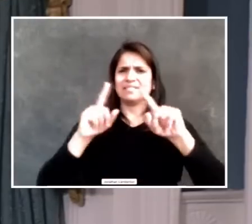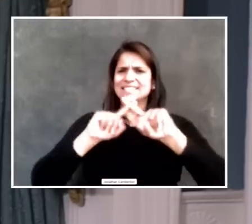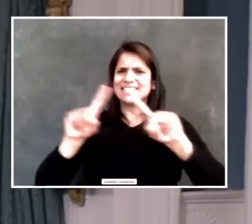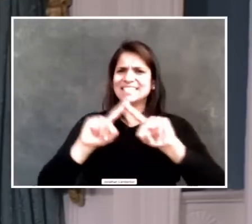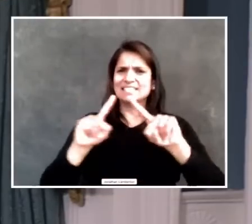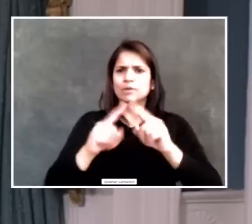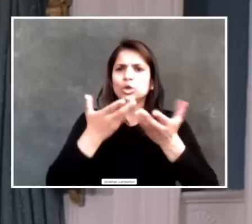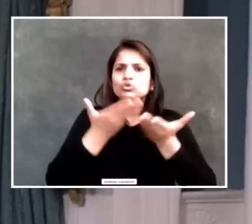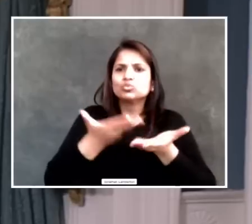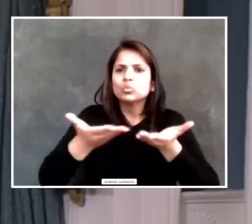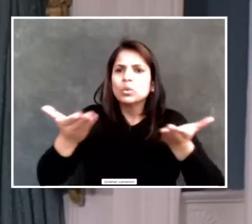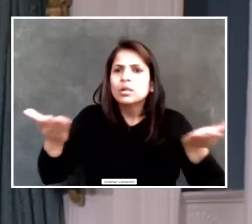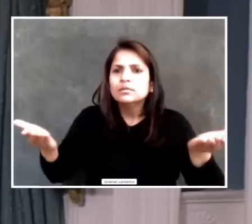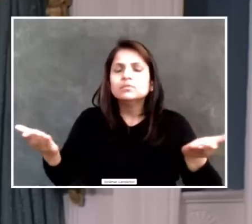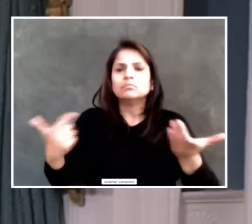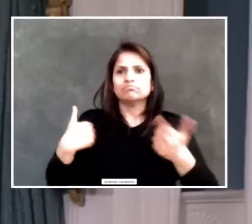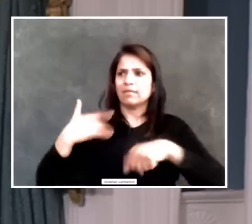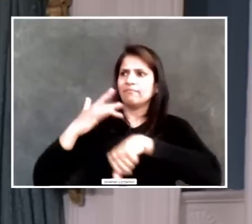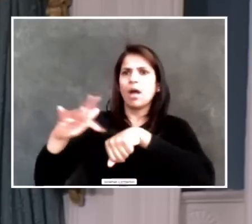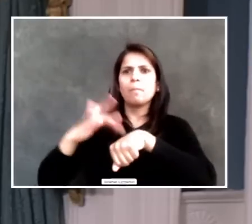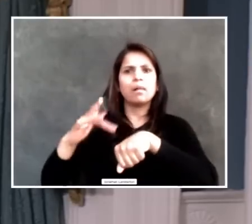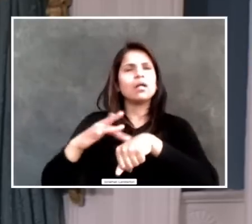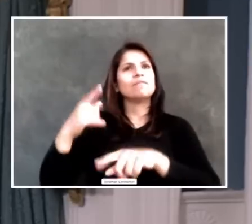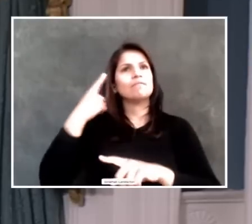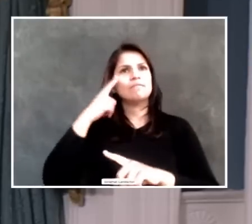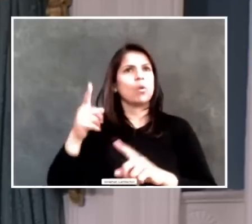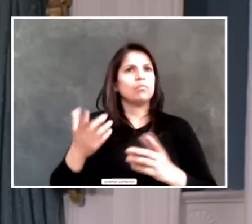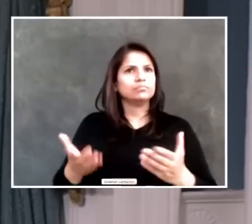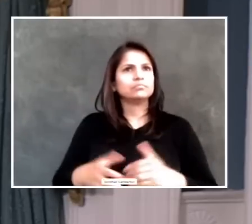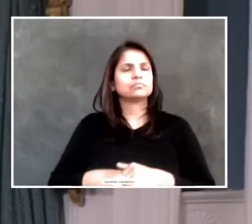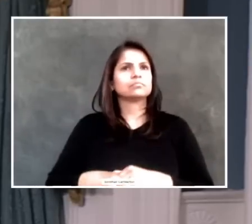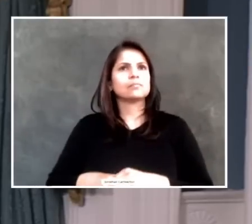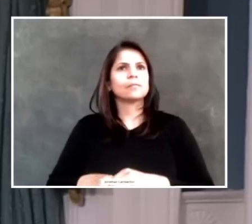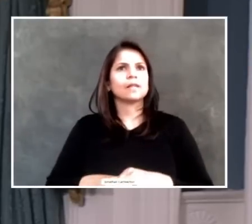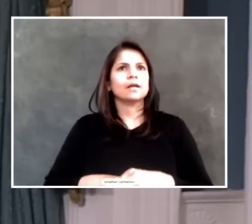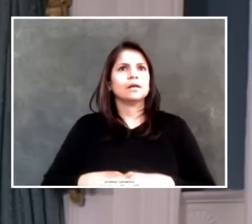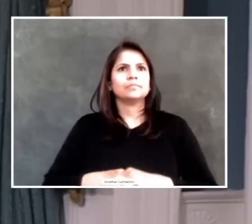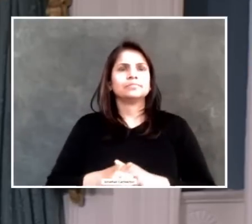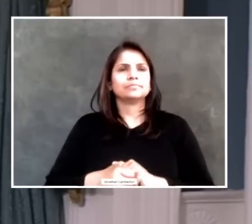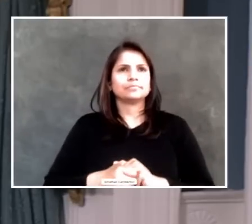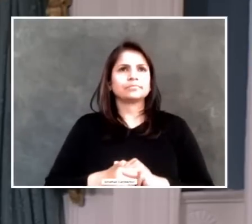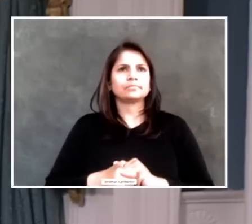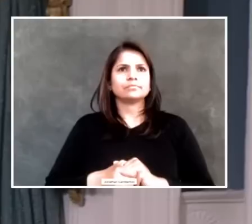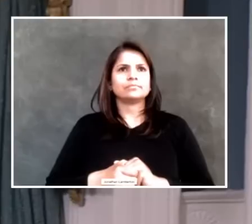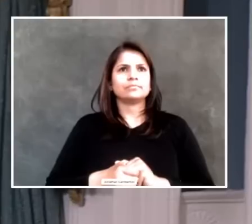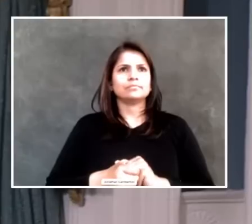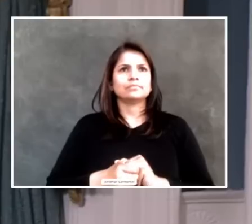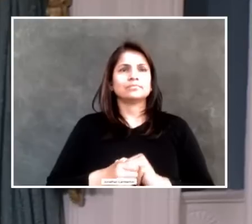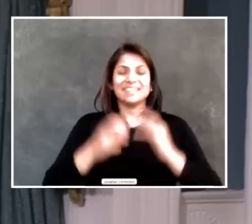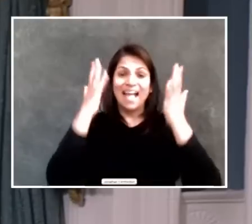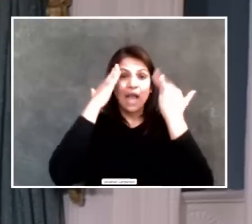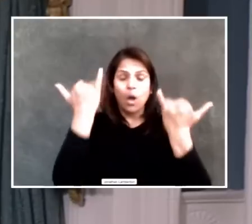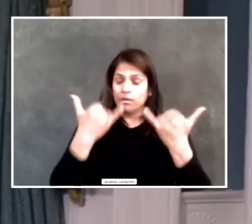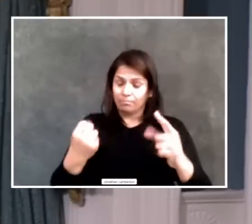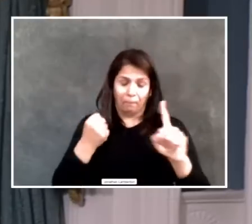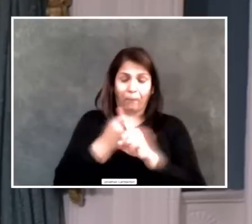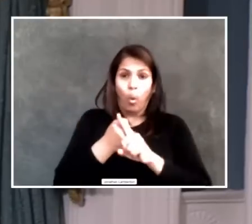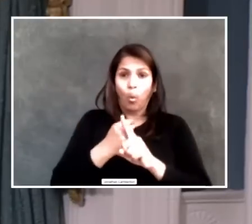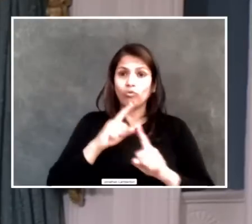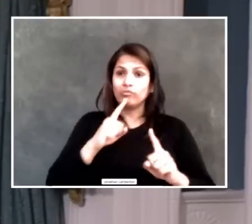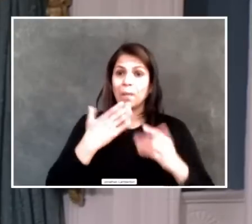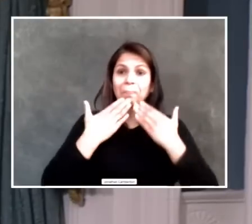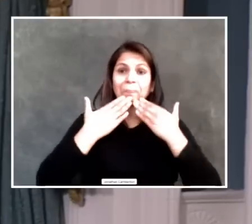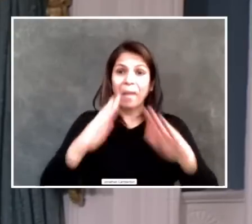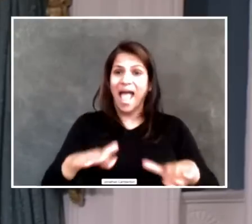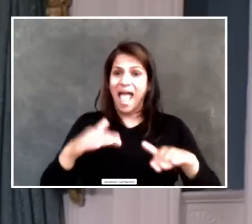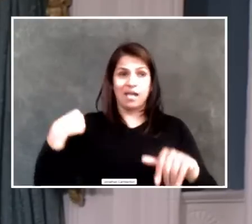that we might use when it's just a little bit rainy or when it's a sunny day have to be used differently. So I think the mayor has clearly